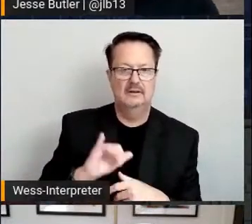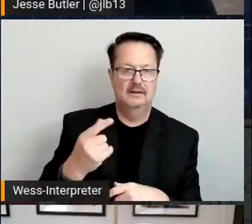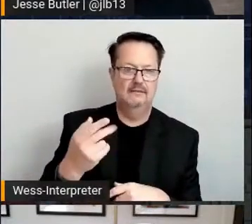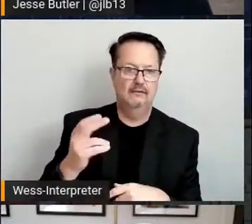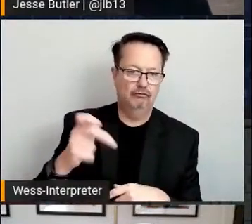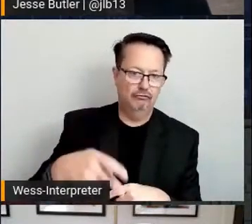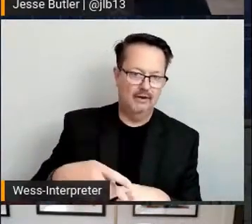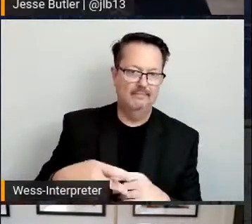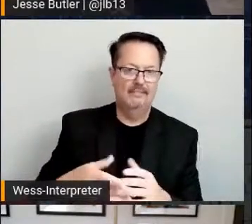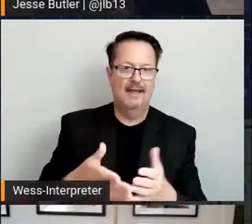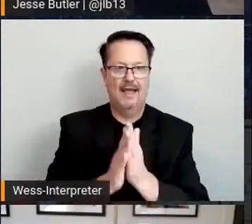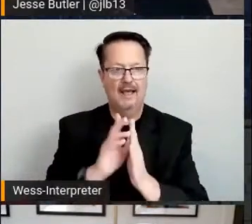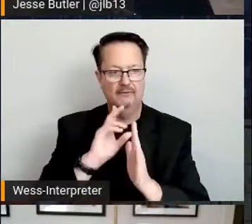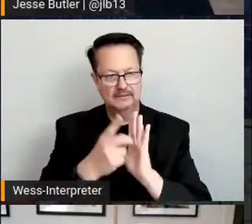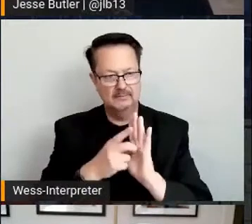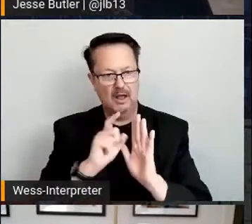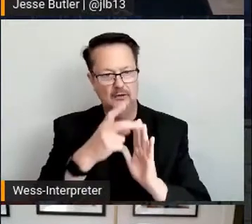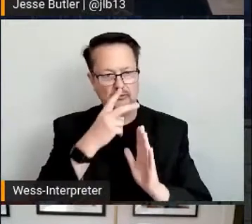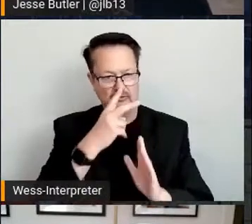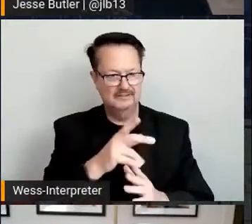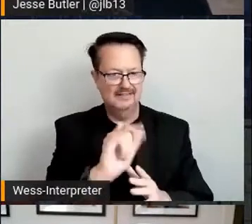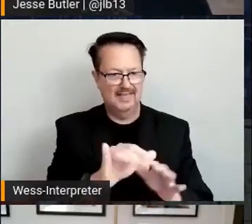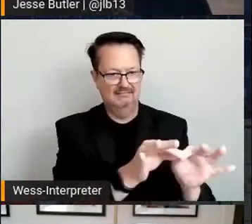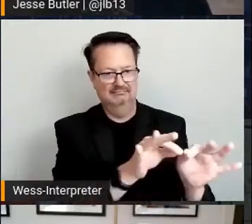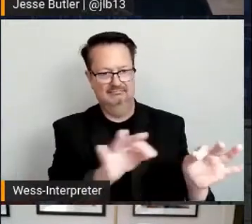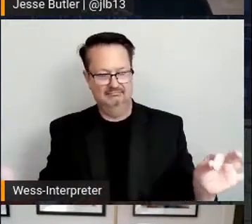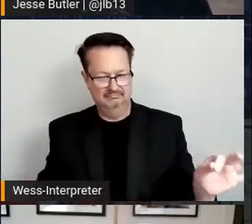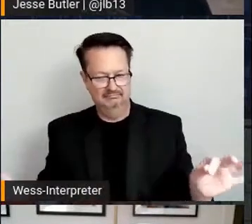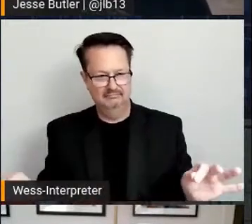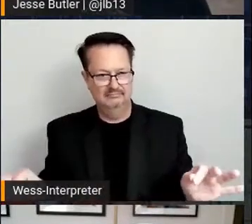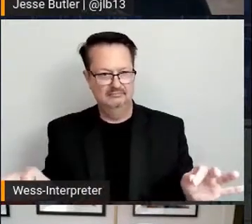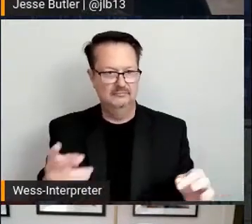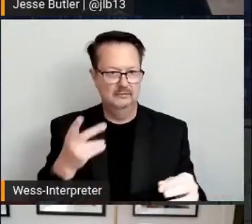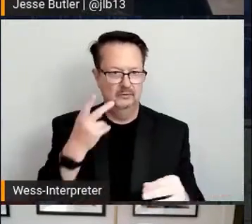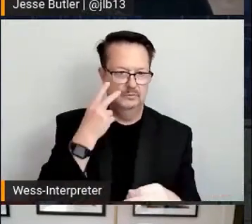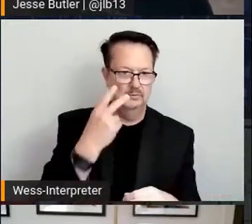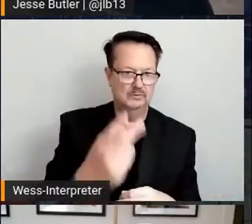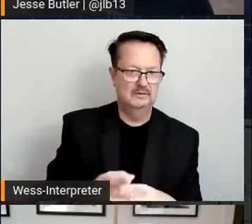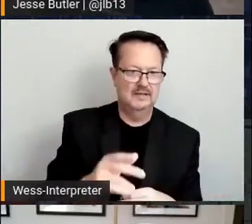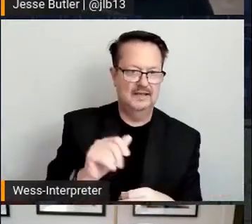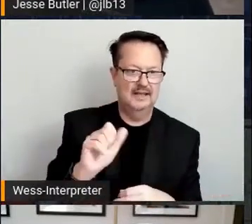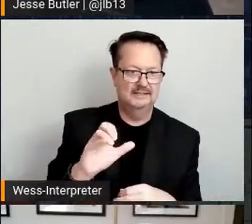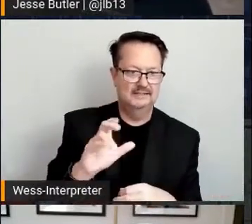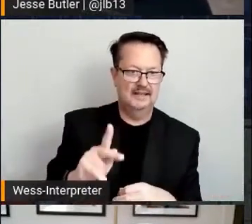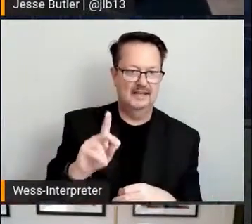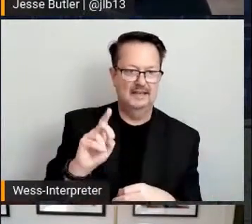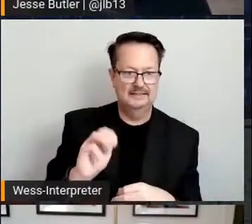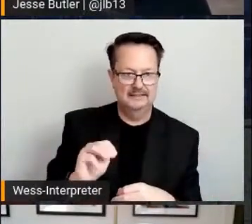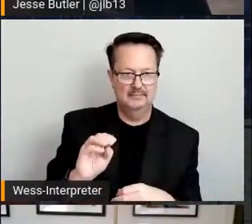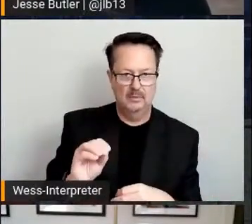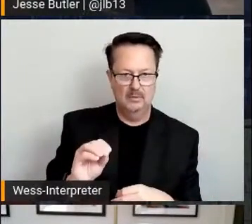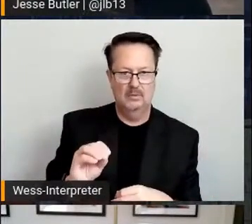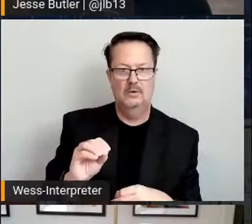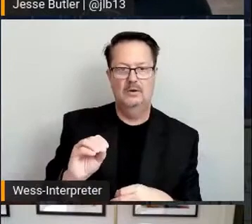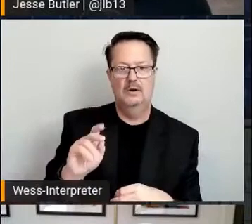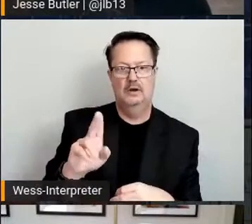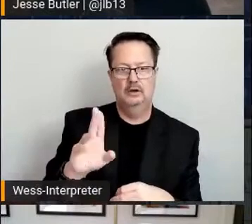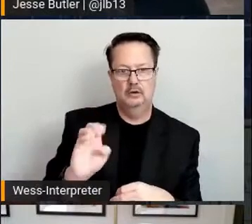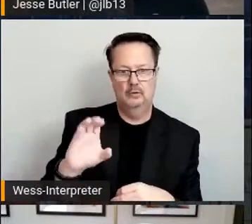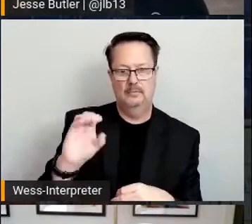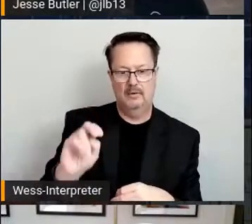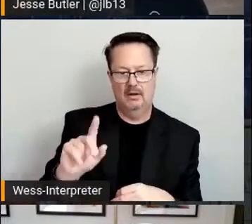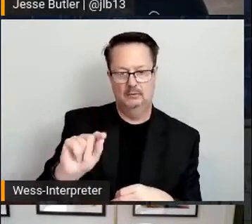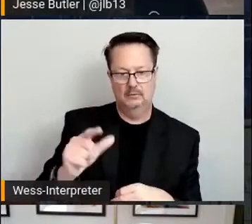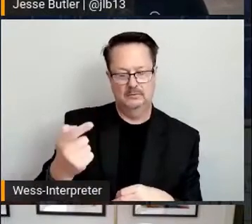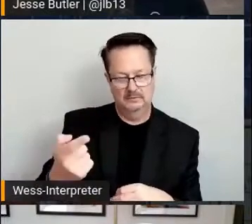should see a bucket that got created. So we got here a bucket that just got created called ACK demo bucket Kubecon 2021. So our bucket is